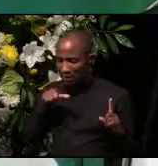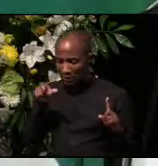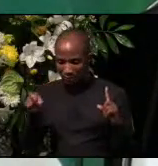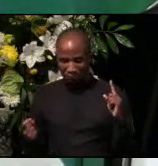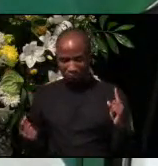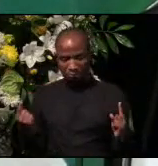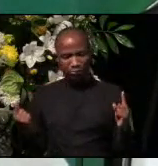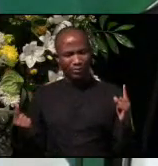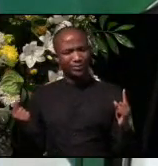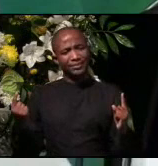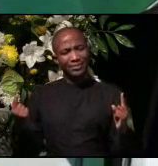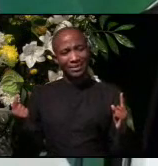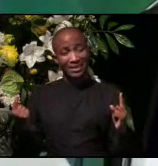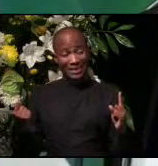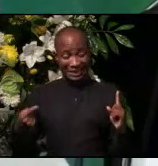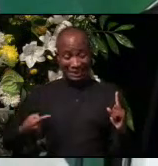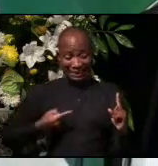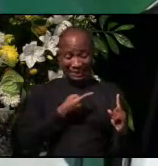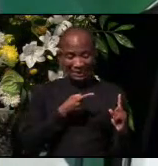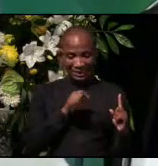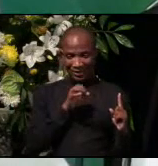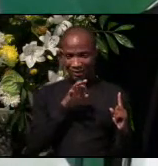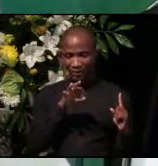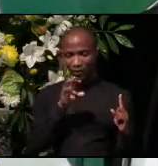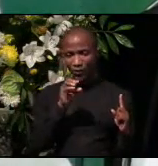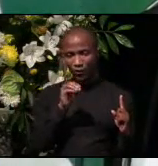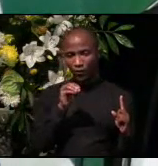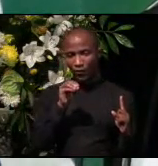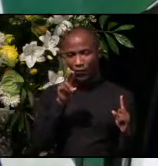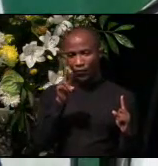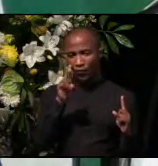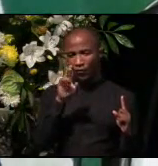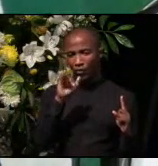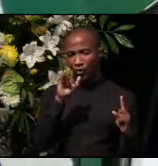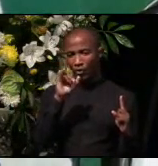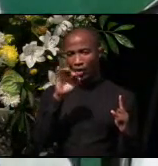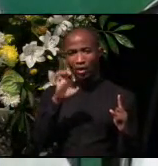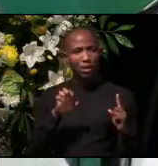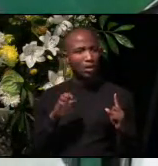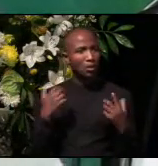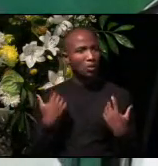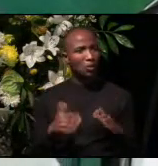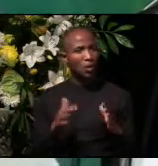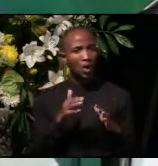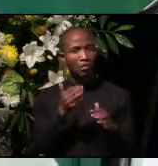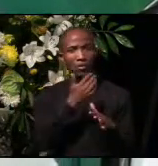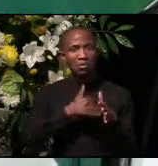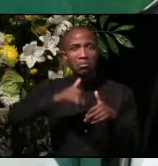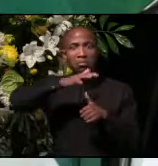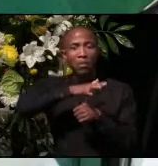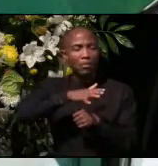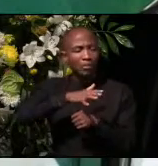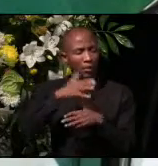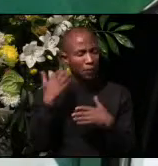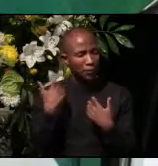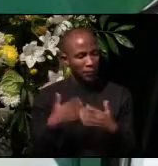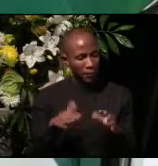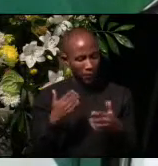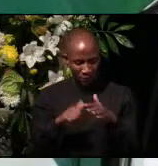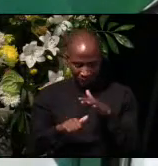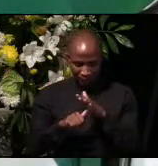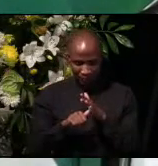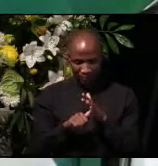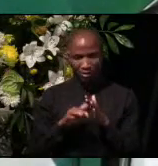jopifori emerged as a hero now I asked the young Africans what is the difference between him and